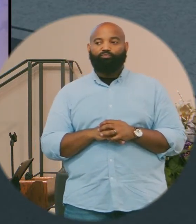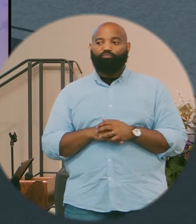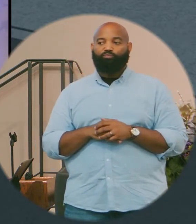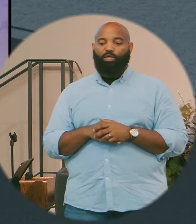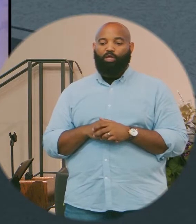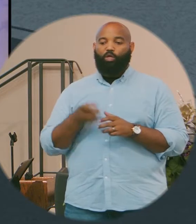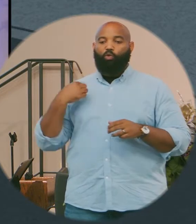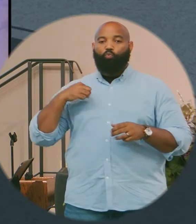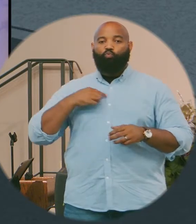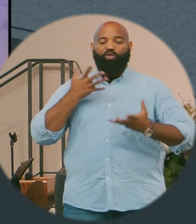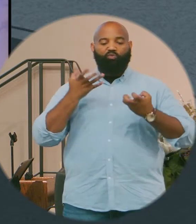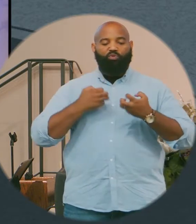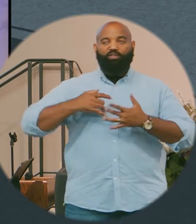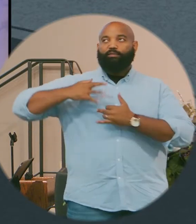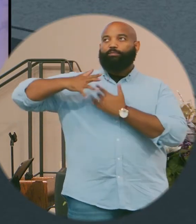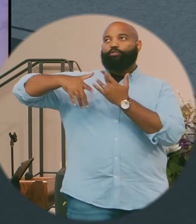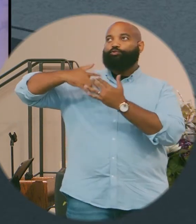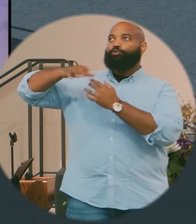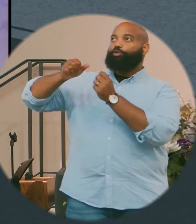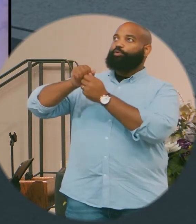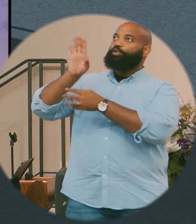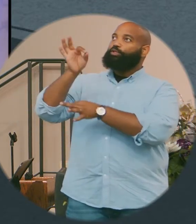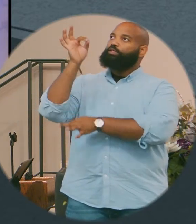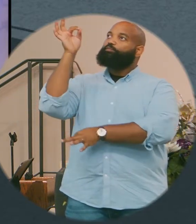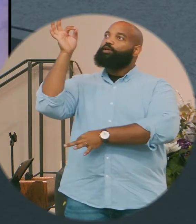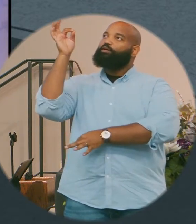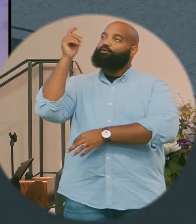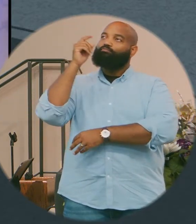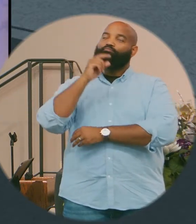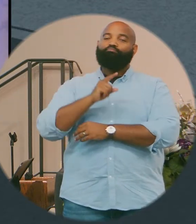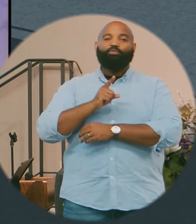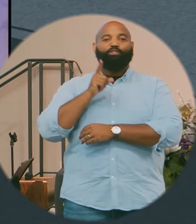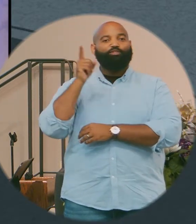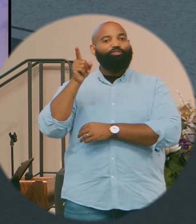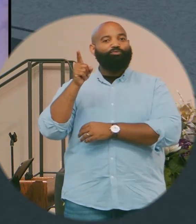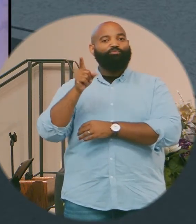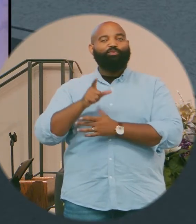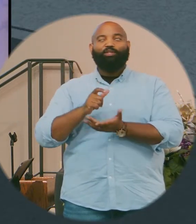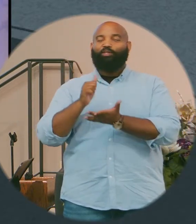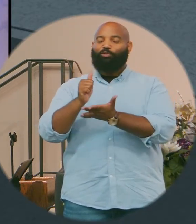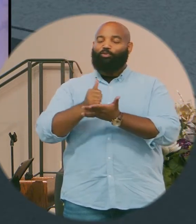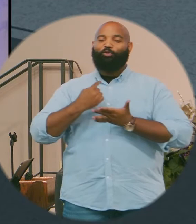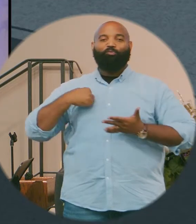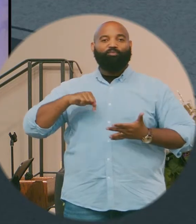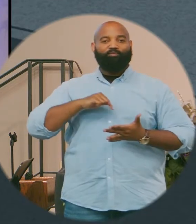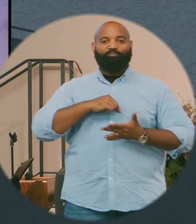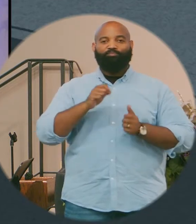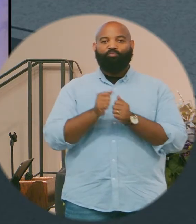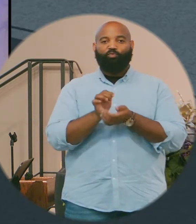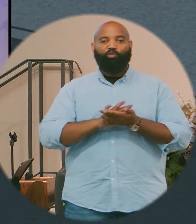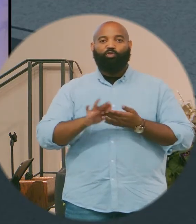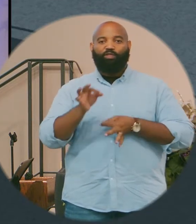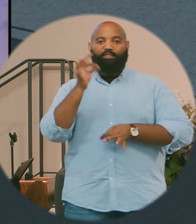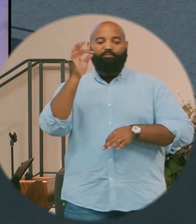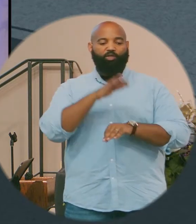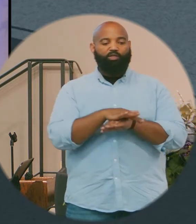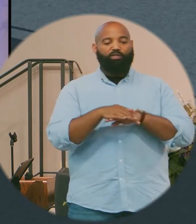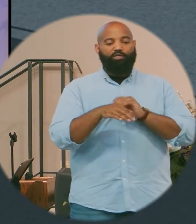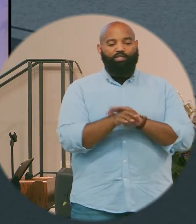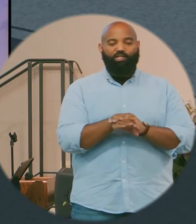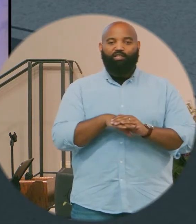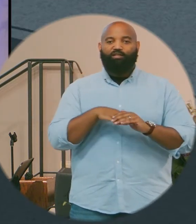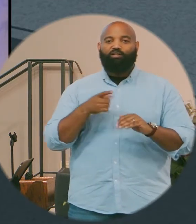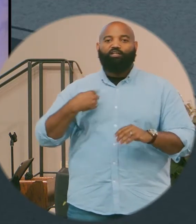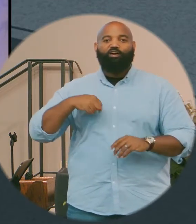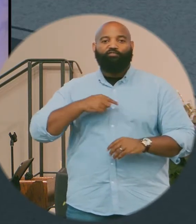your spirit. Because we know you're intentional about the Holy Spirit being the comforter that we need